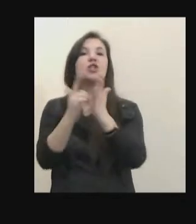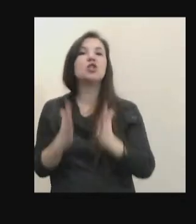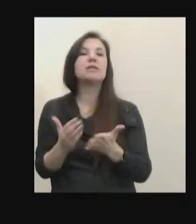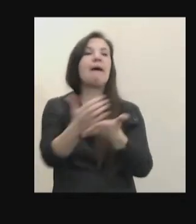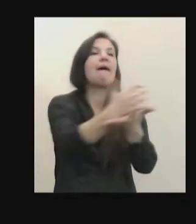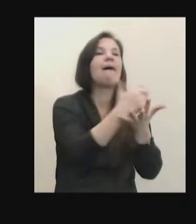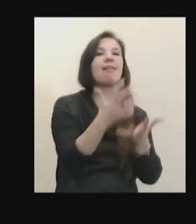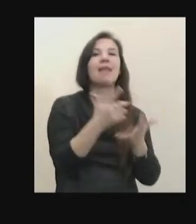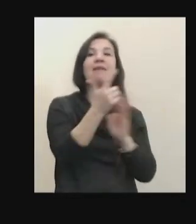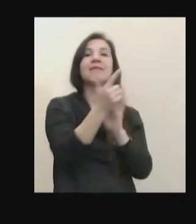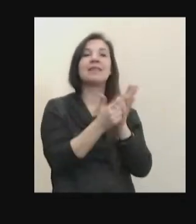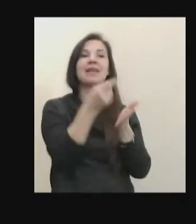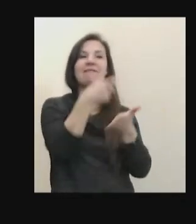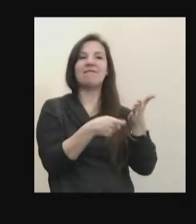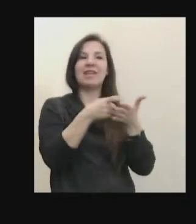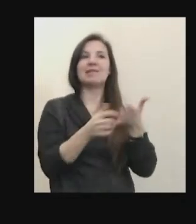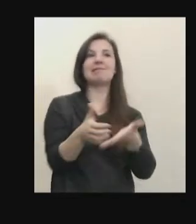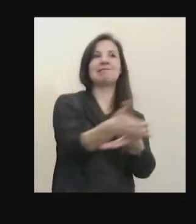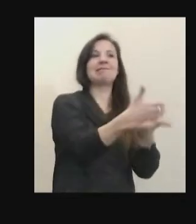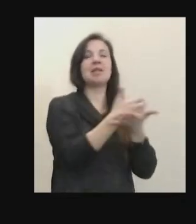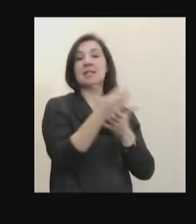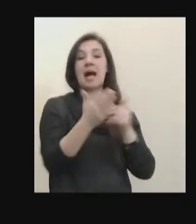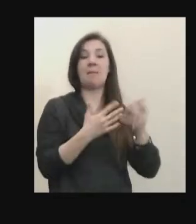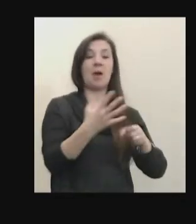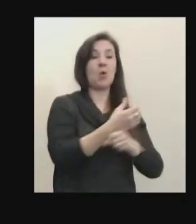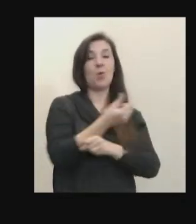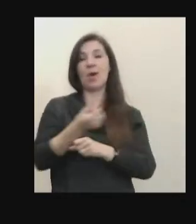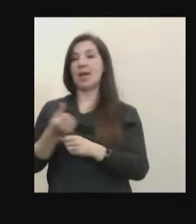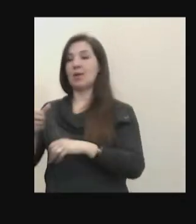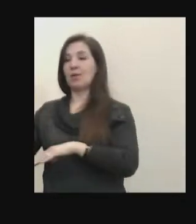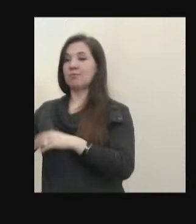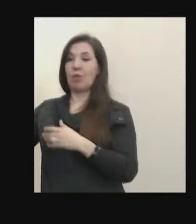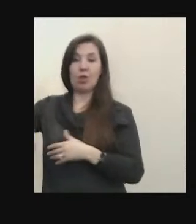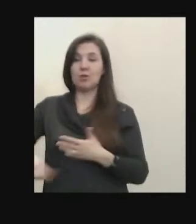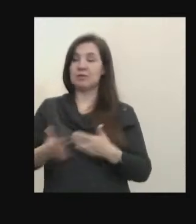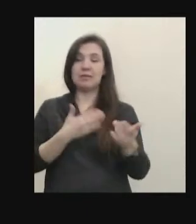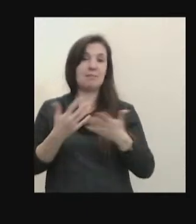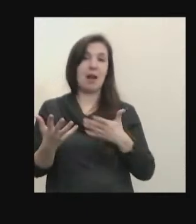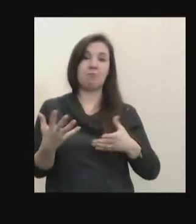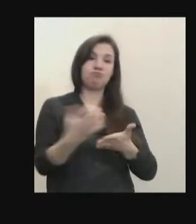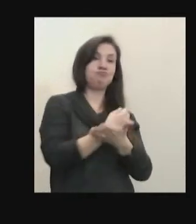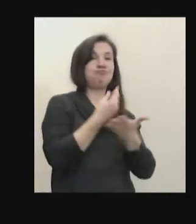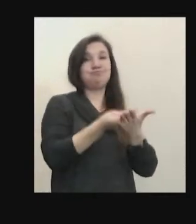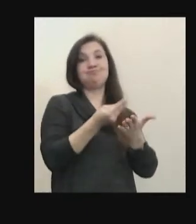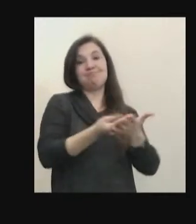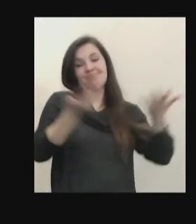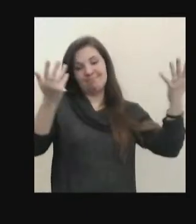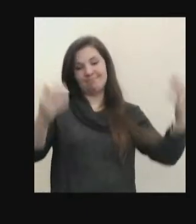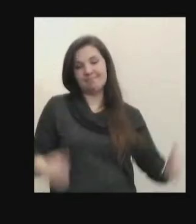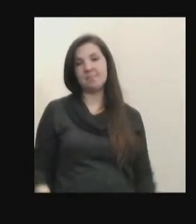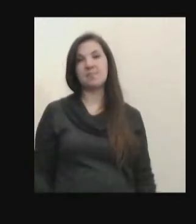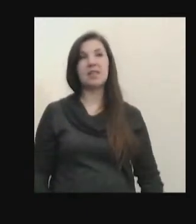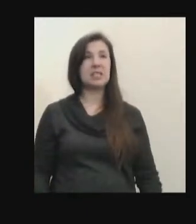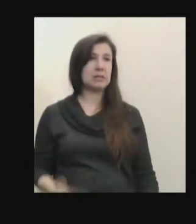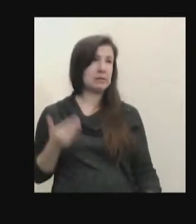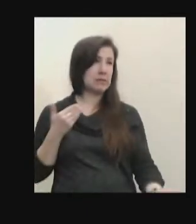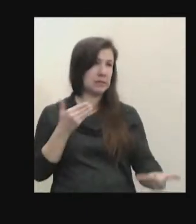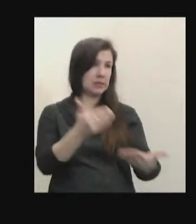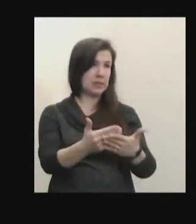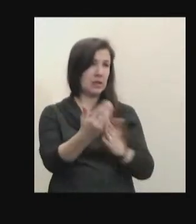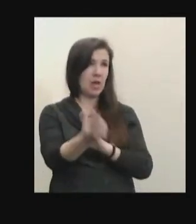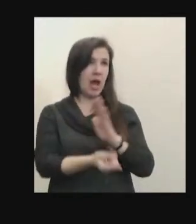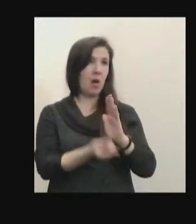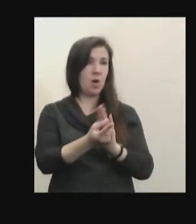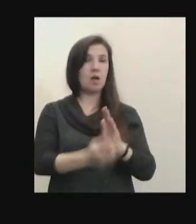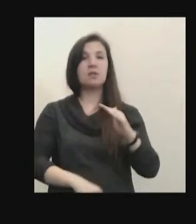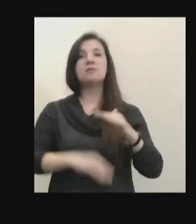fees, regardless of whether they win or lose. With that, we are almost near the hour. I want to thank